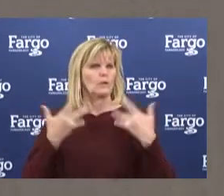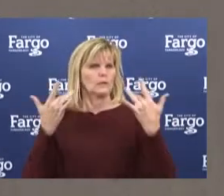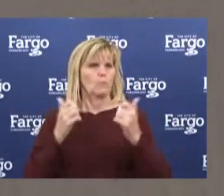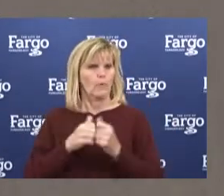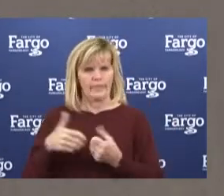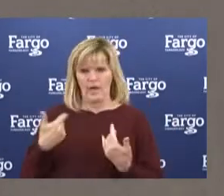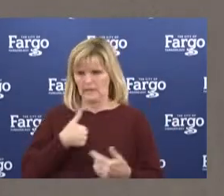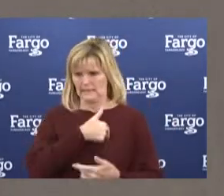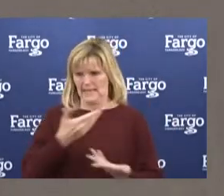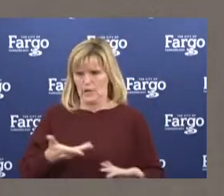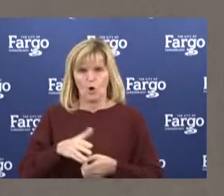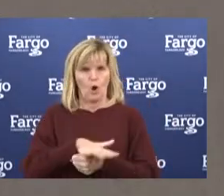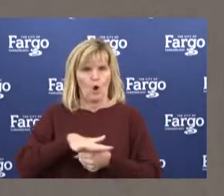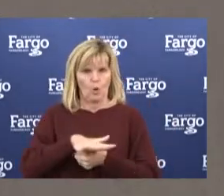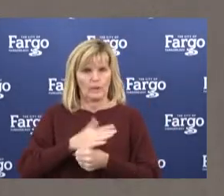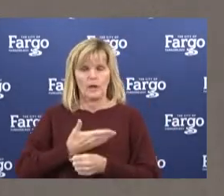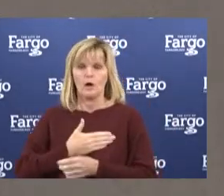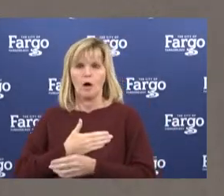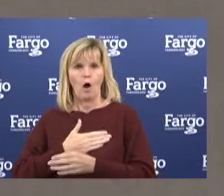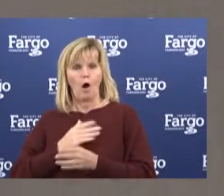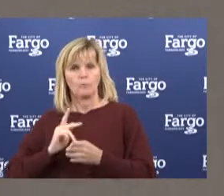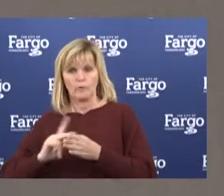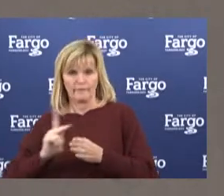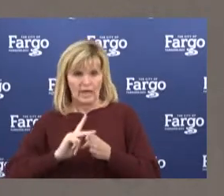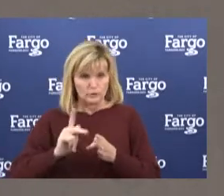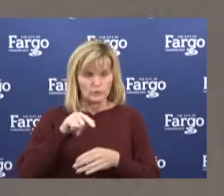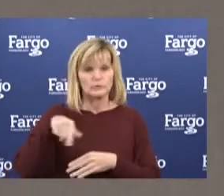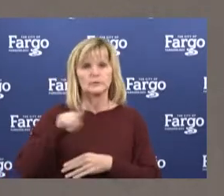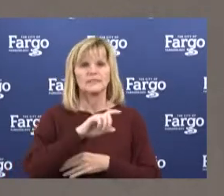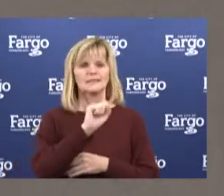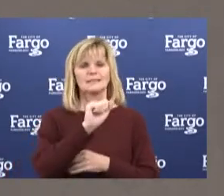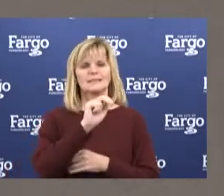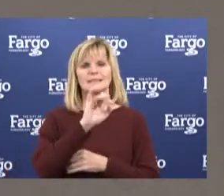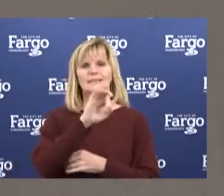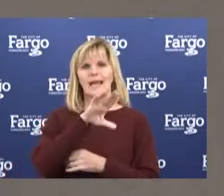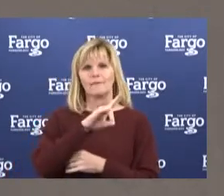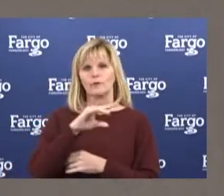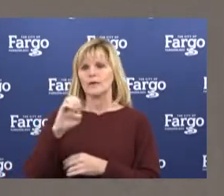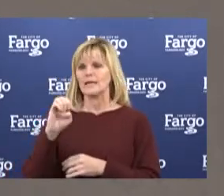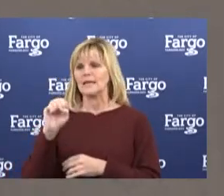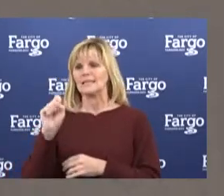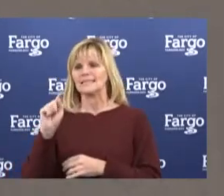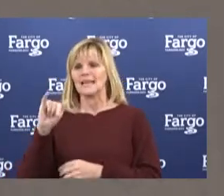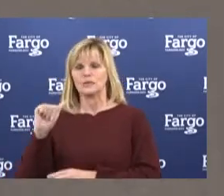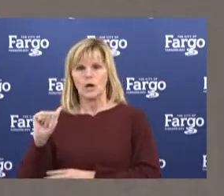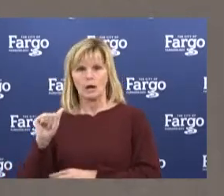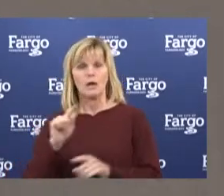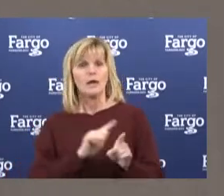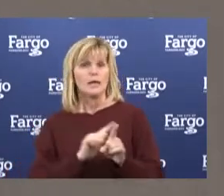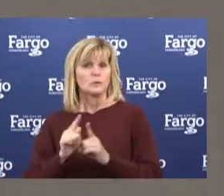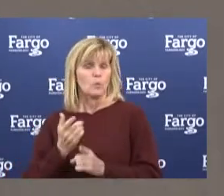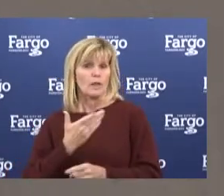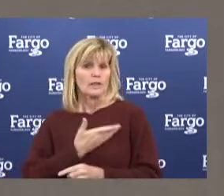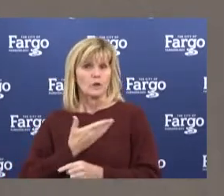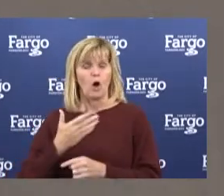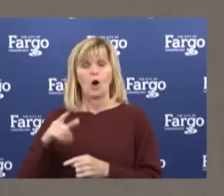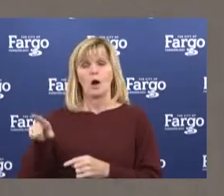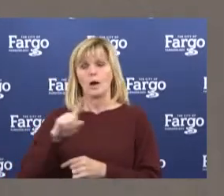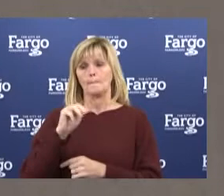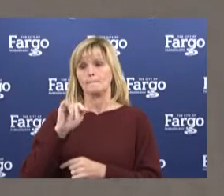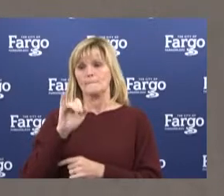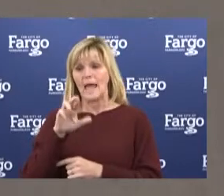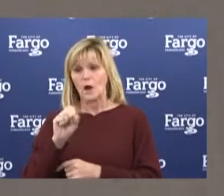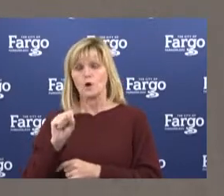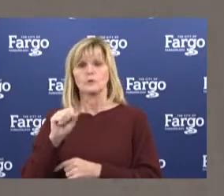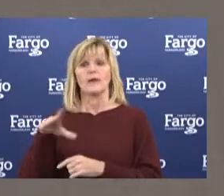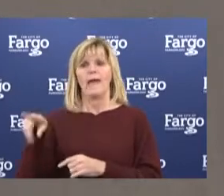health professionals, our county's two largest health systems, Sanford and Essentia, as well as our local elected officials who hear your